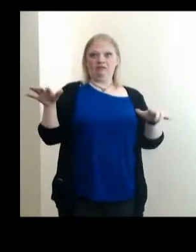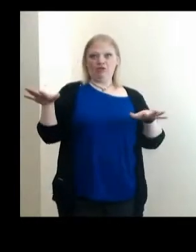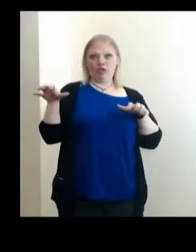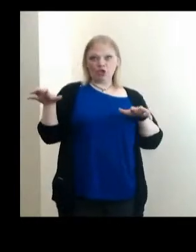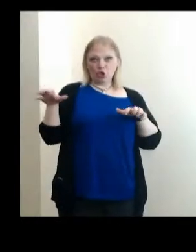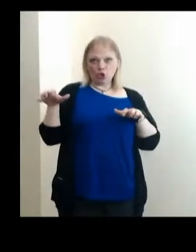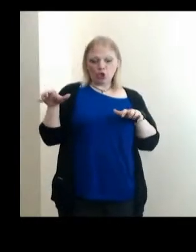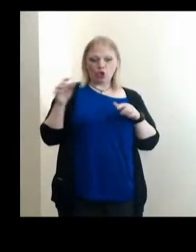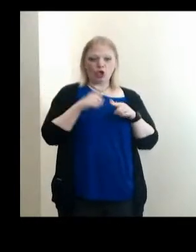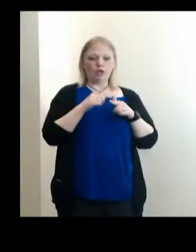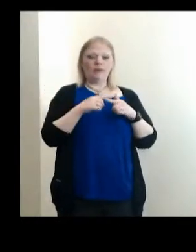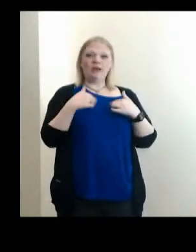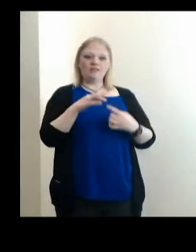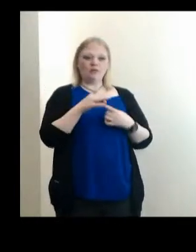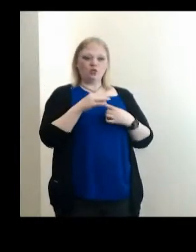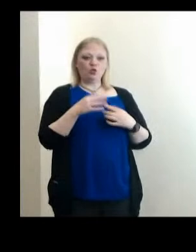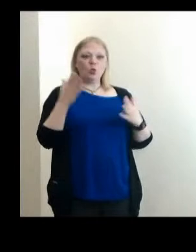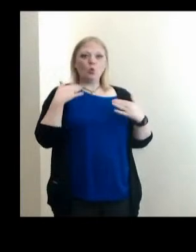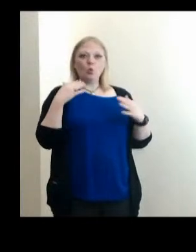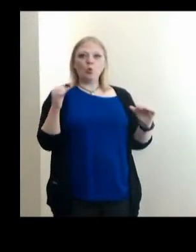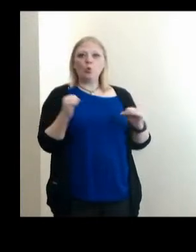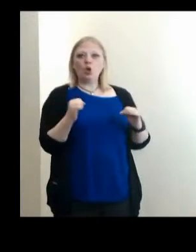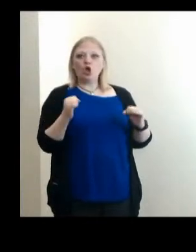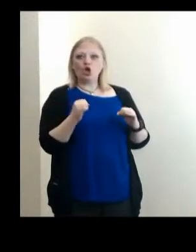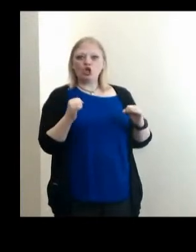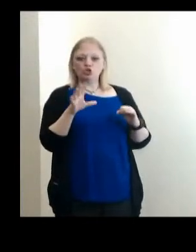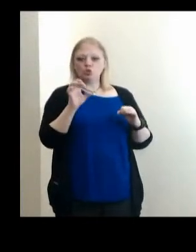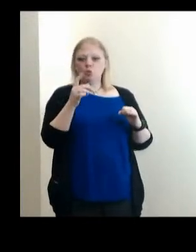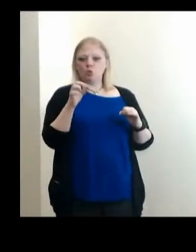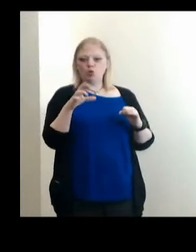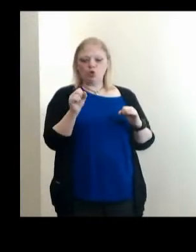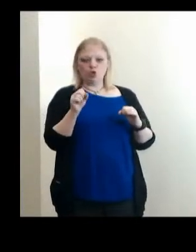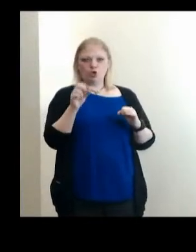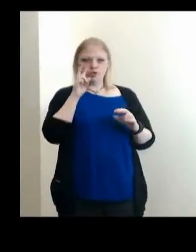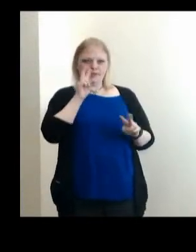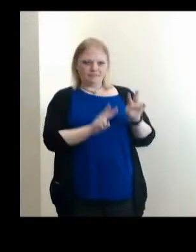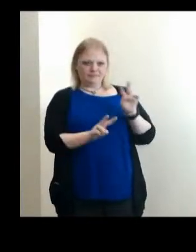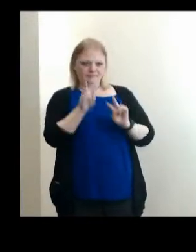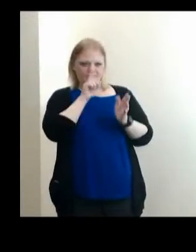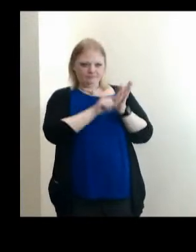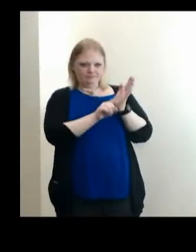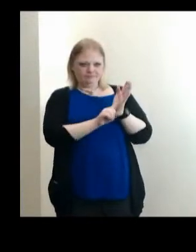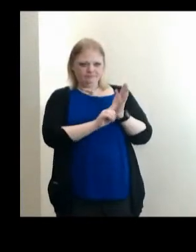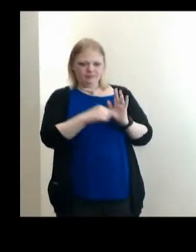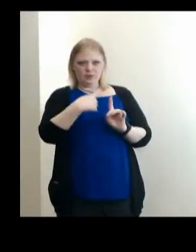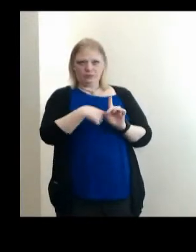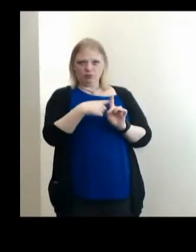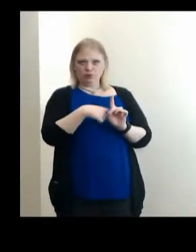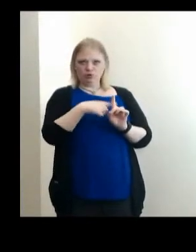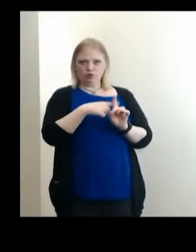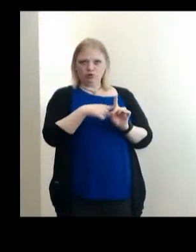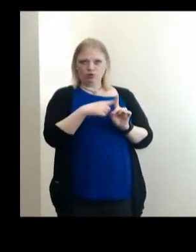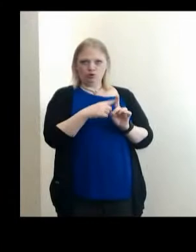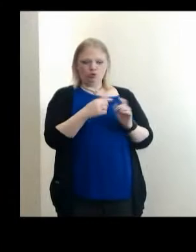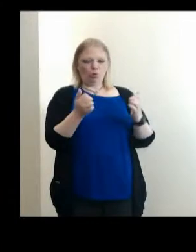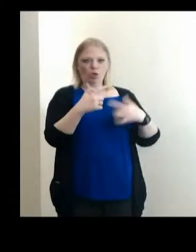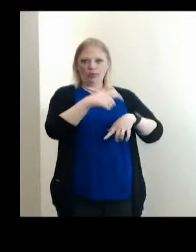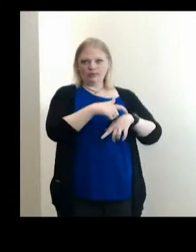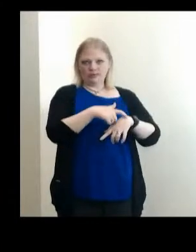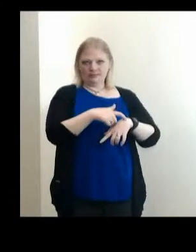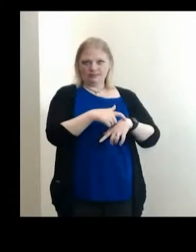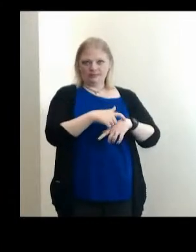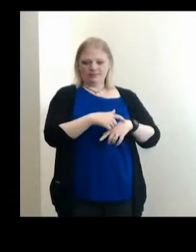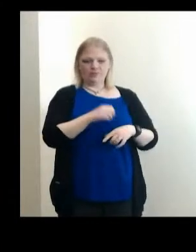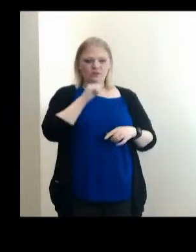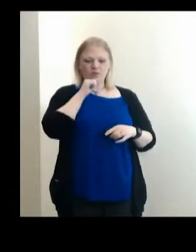freezers. Then we have these special coolers which monitor the temperature at all times, so we know what the temperature is once it's been defrosted. We